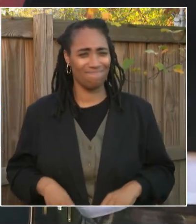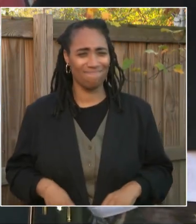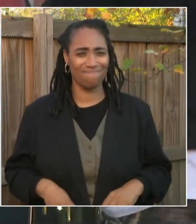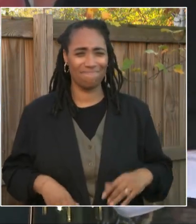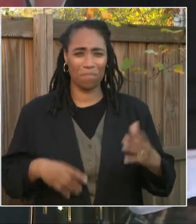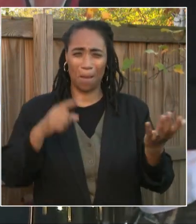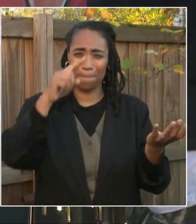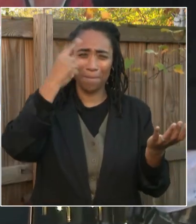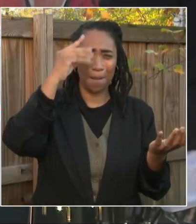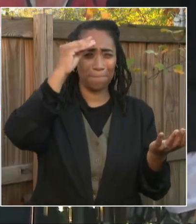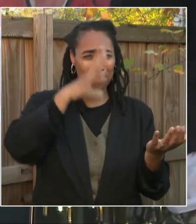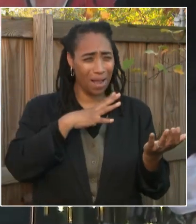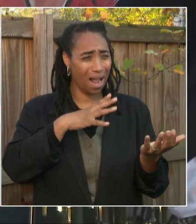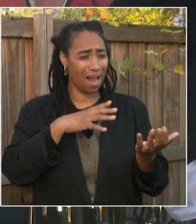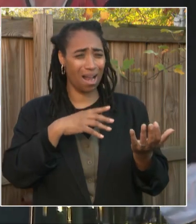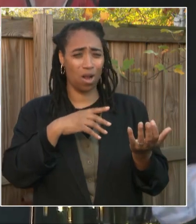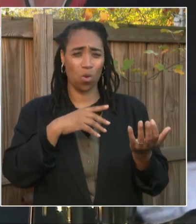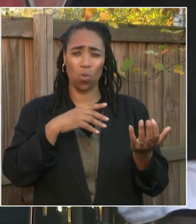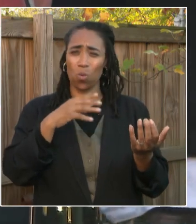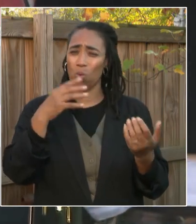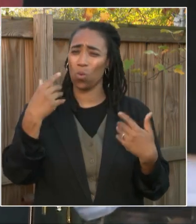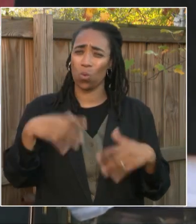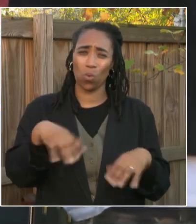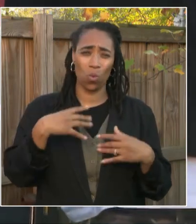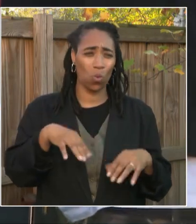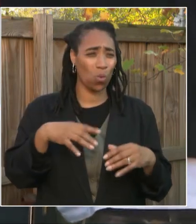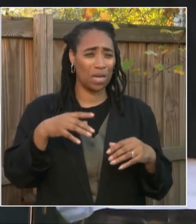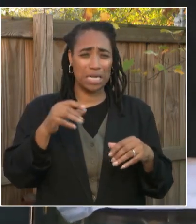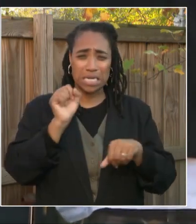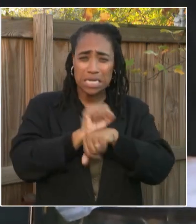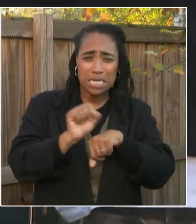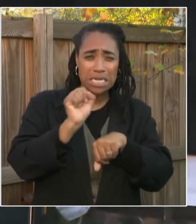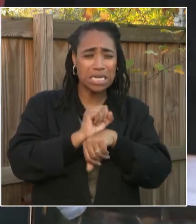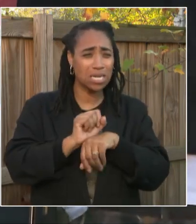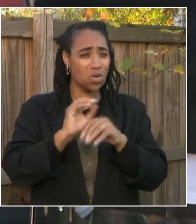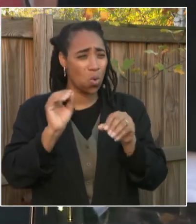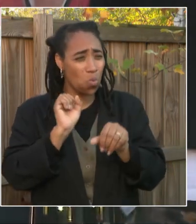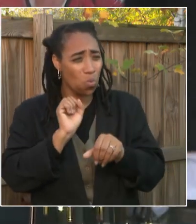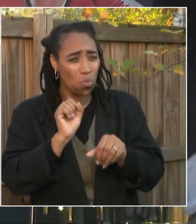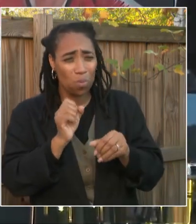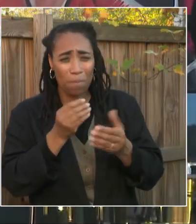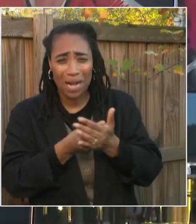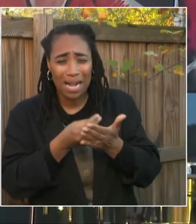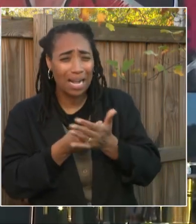Y'all understand when somebody is compassionate versus angry.